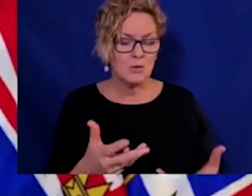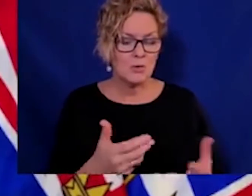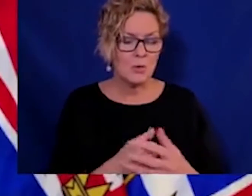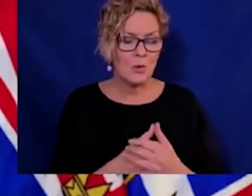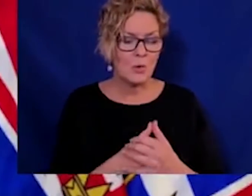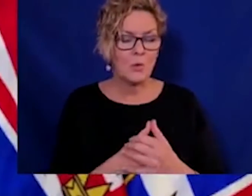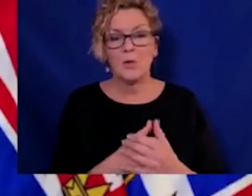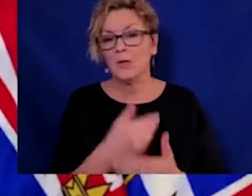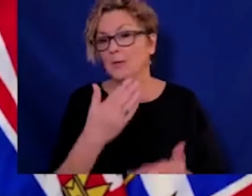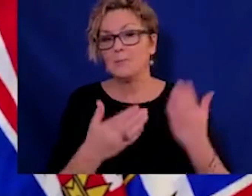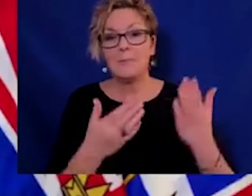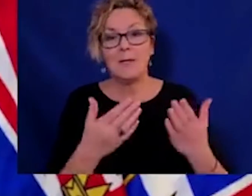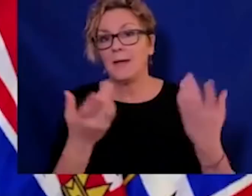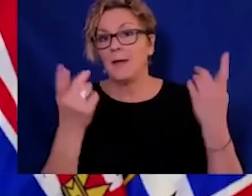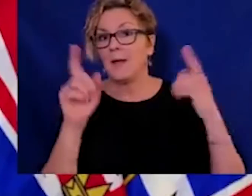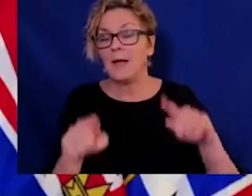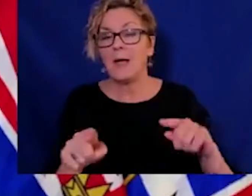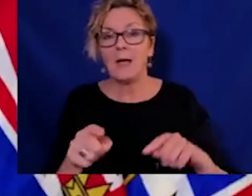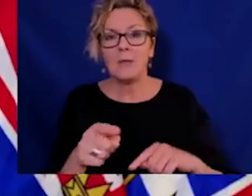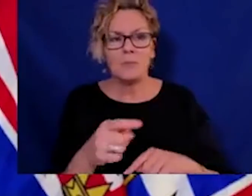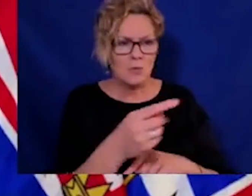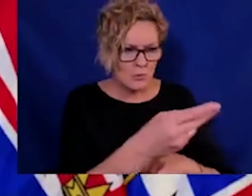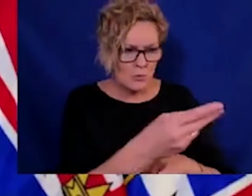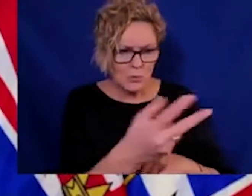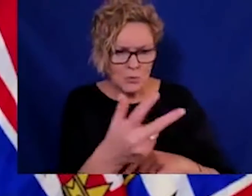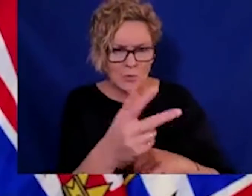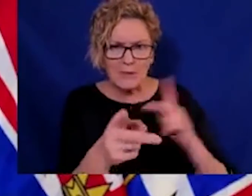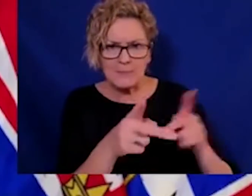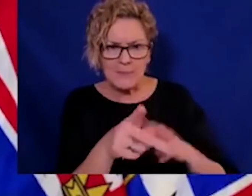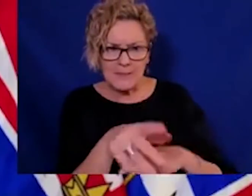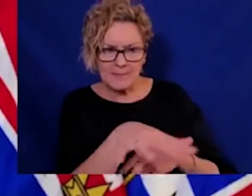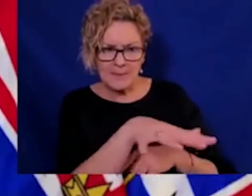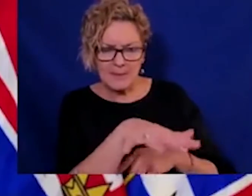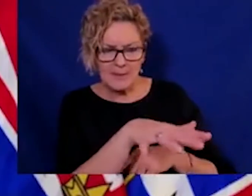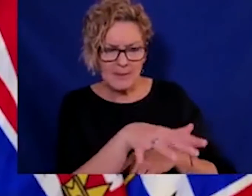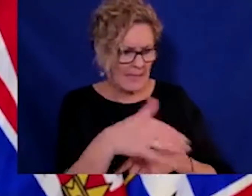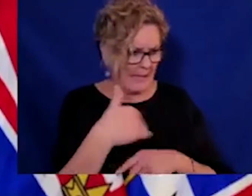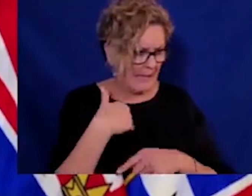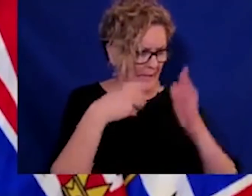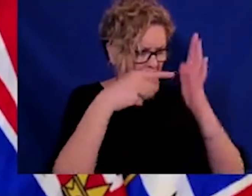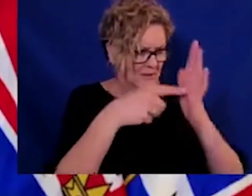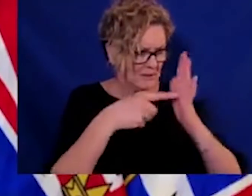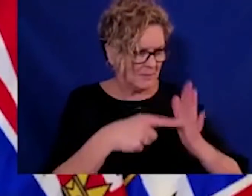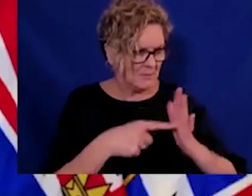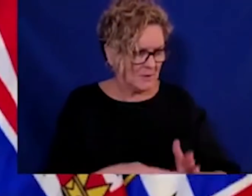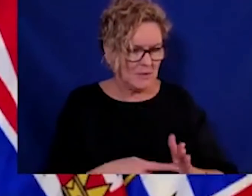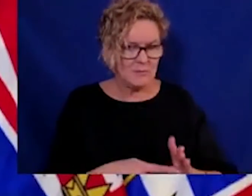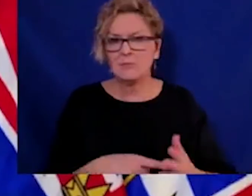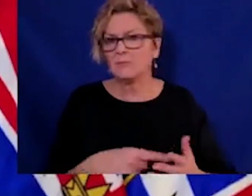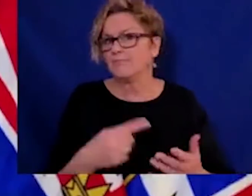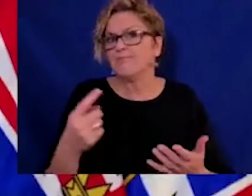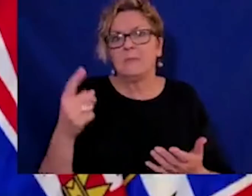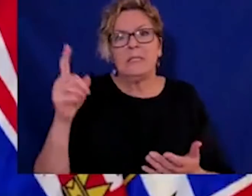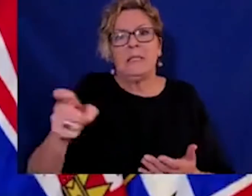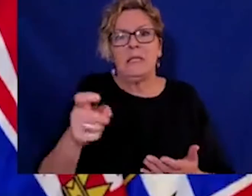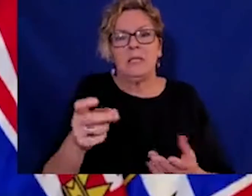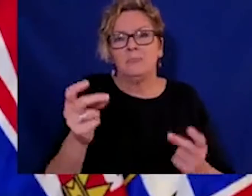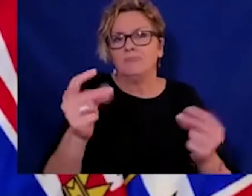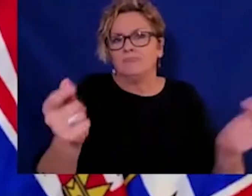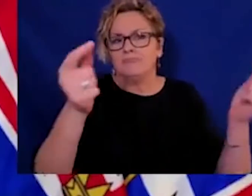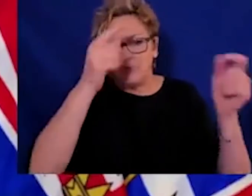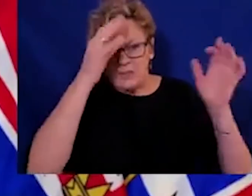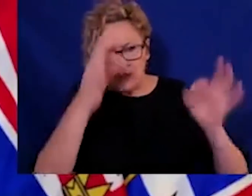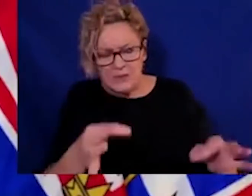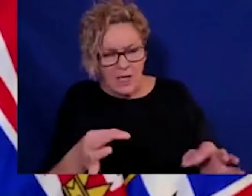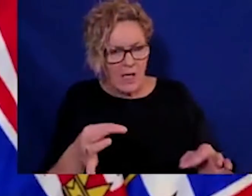is symptomatic or 2 or 3 people are symptomatic and we need to rapidly determine whether it's COVID or influenza or